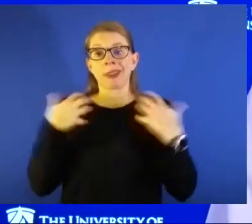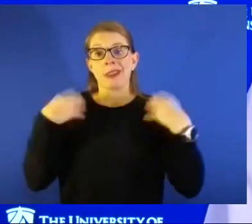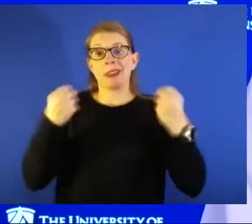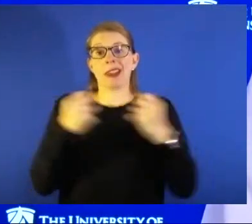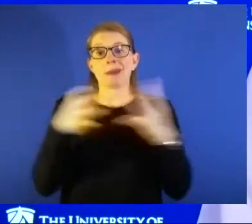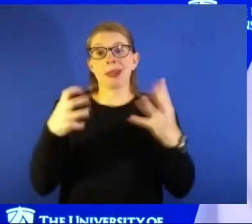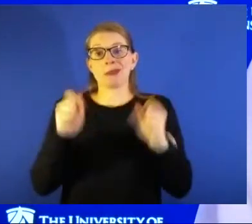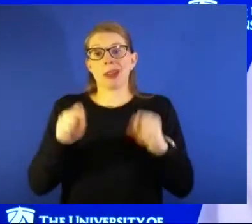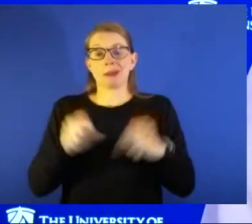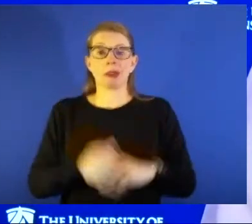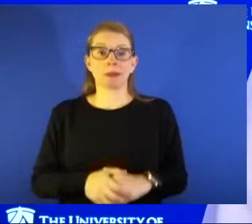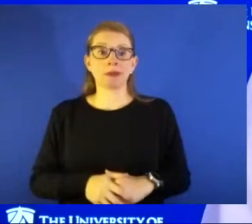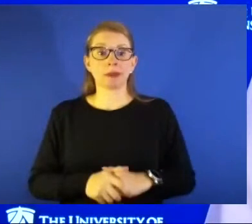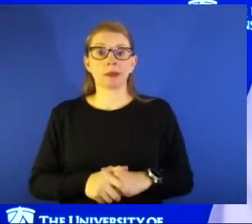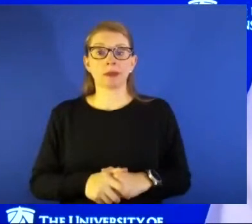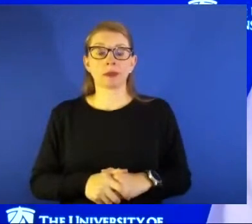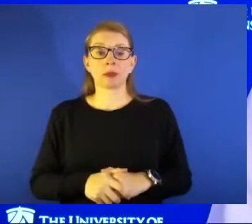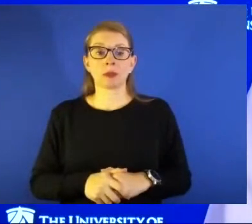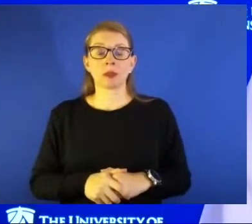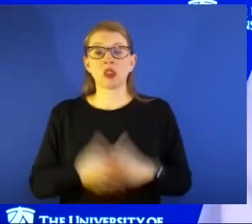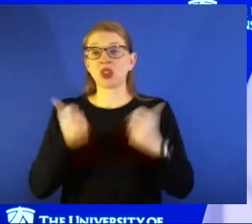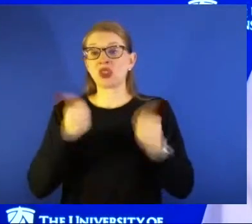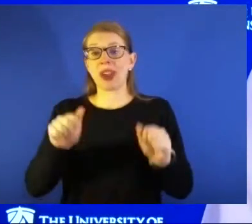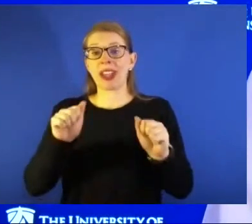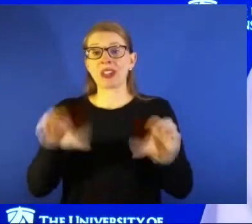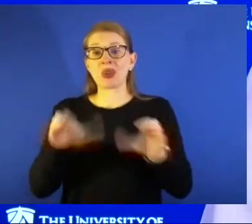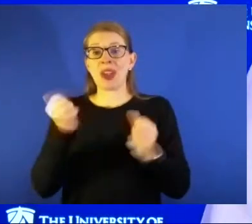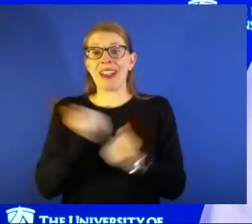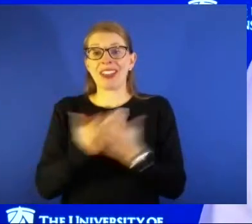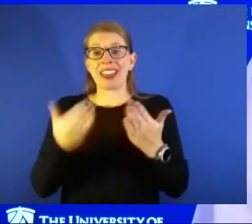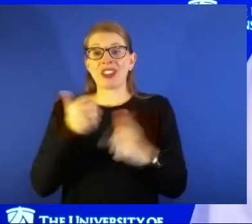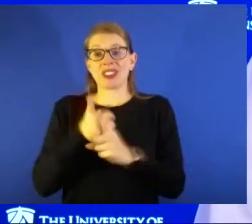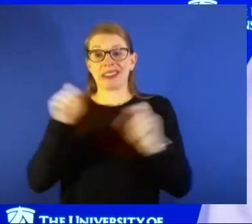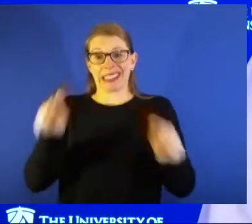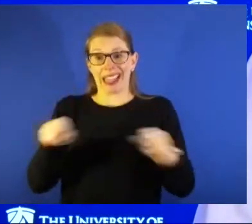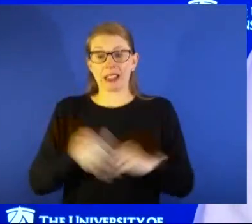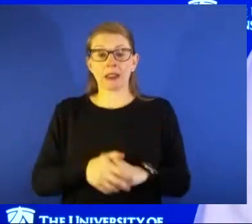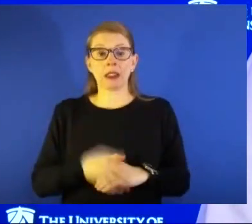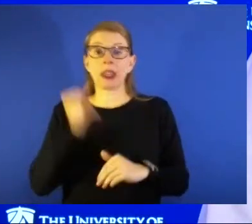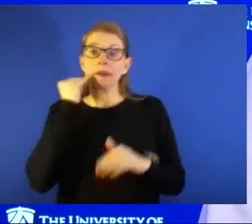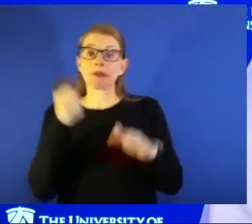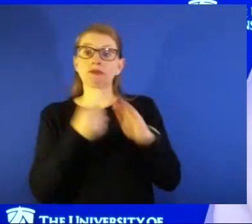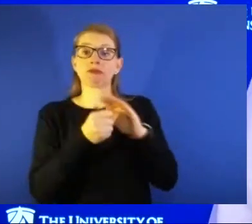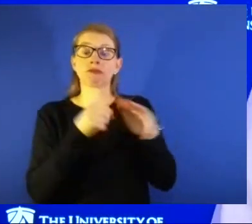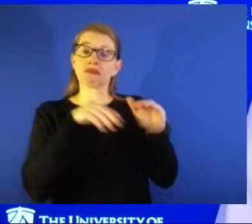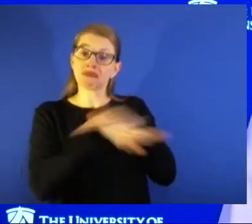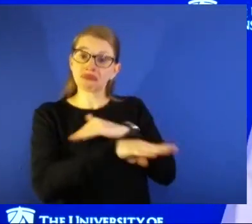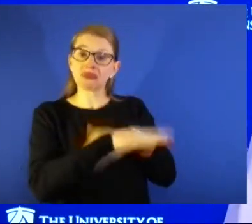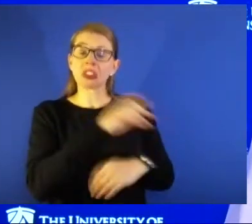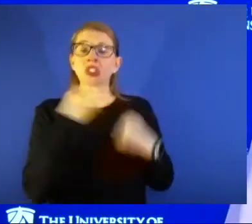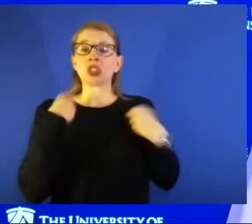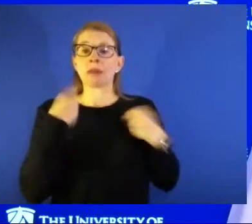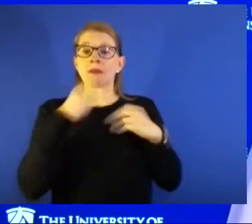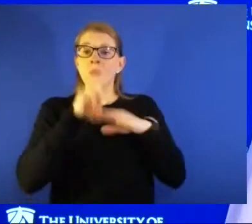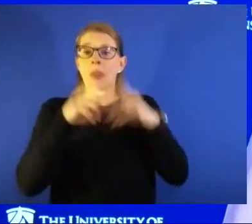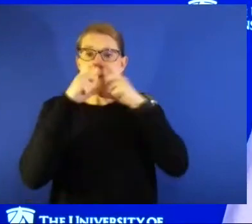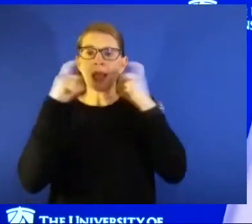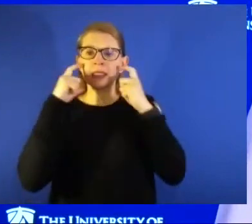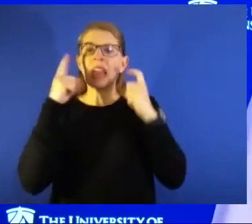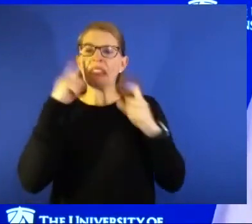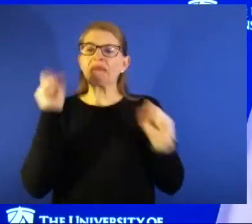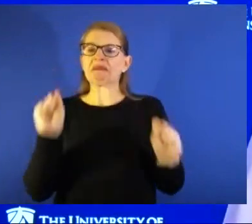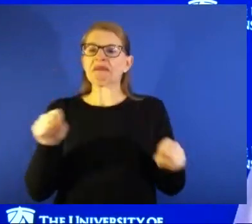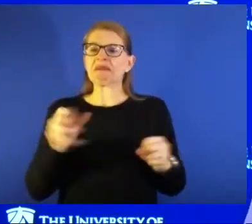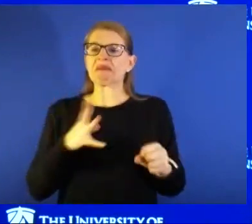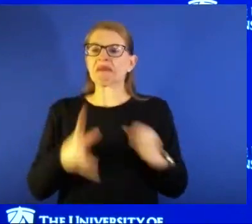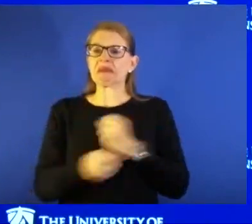you can. But I do think that going to the gym, especially if you're wearing a mask in those situations, should be something that you can do. All right. And exercise is